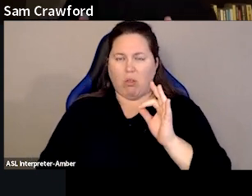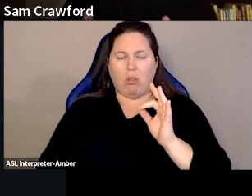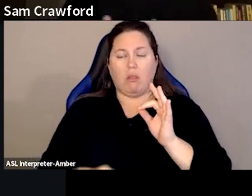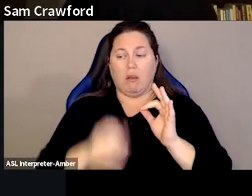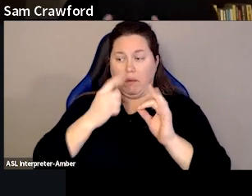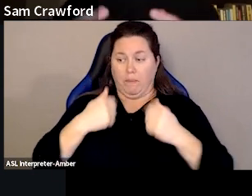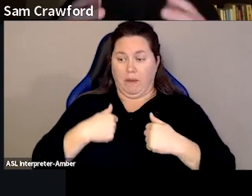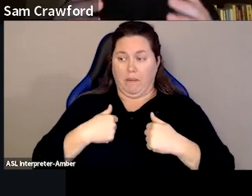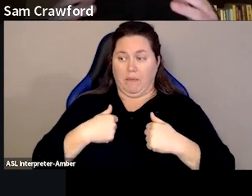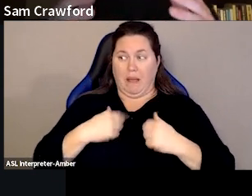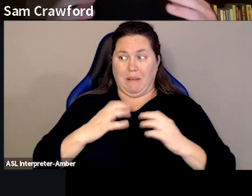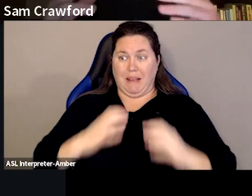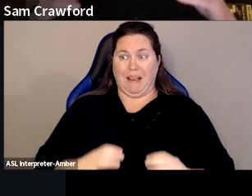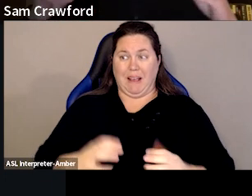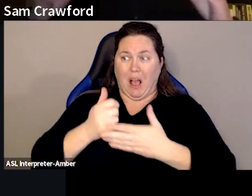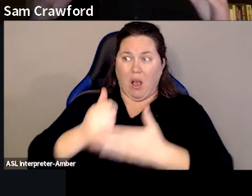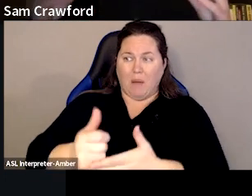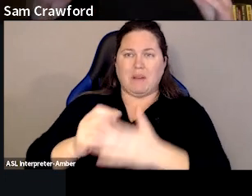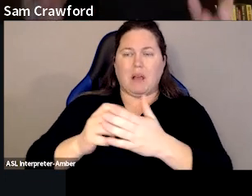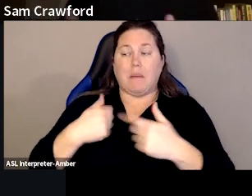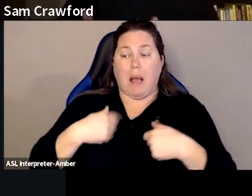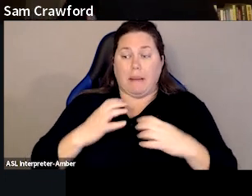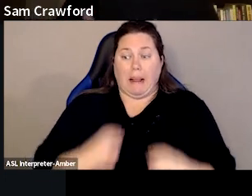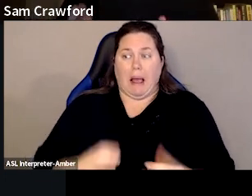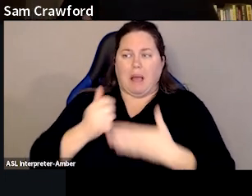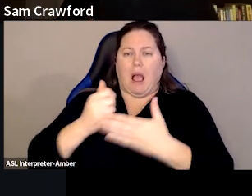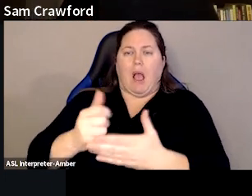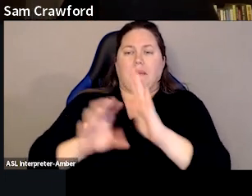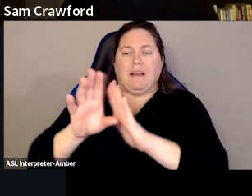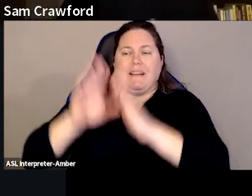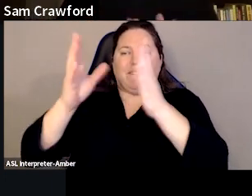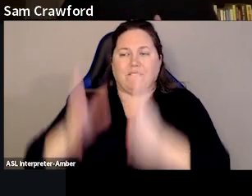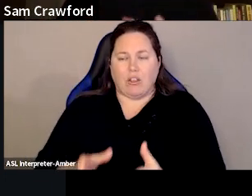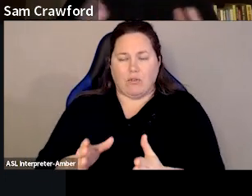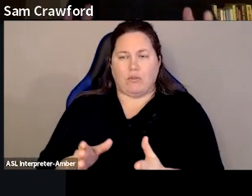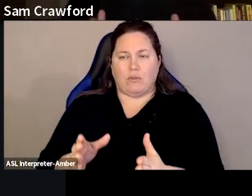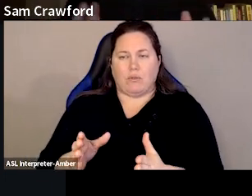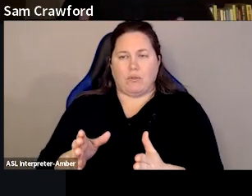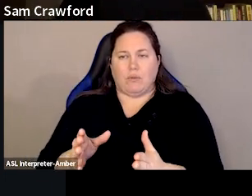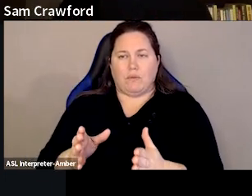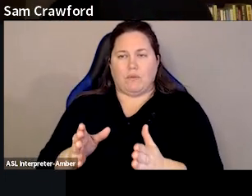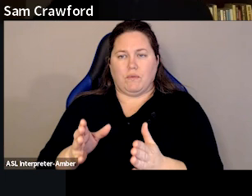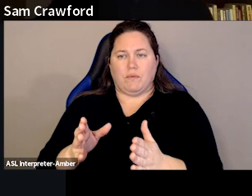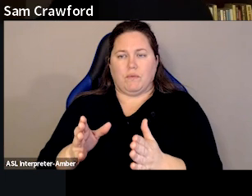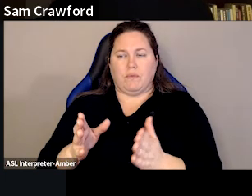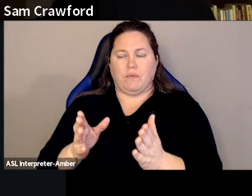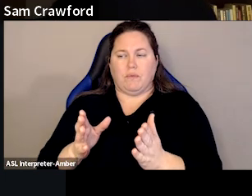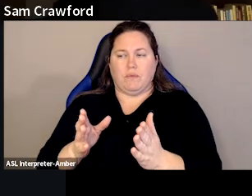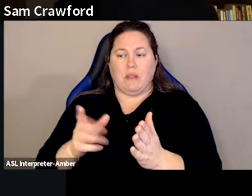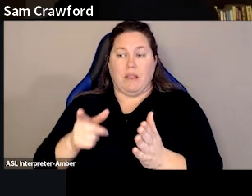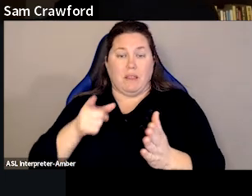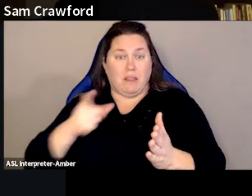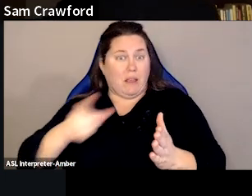the developer as well, because they don't have to spend so much time breaking down complex convoluted processes,